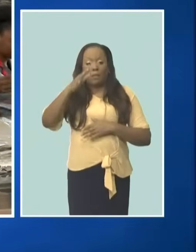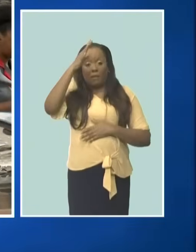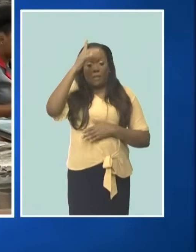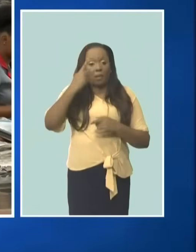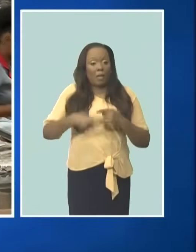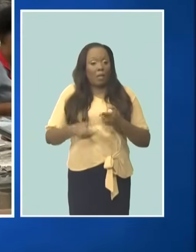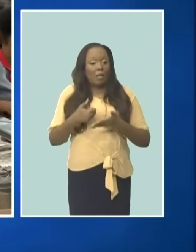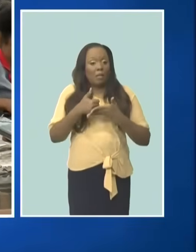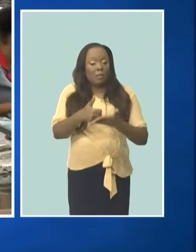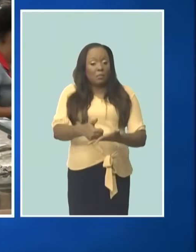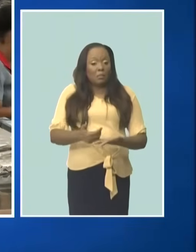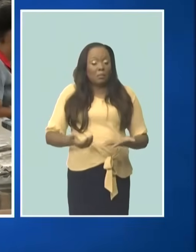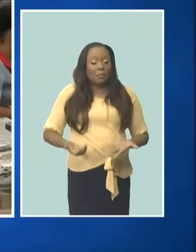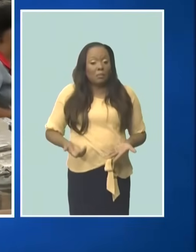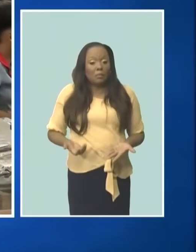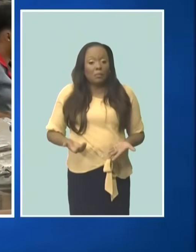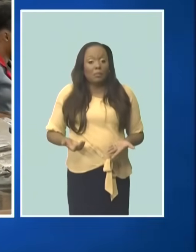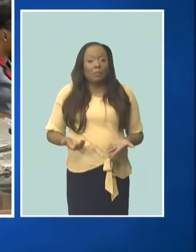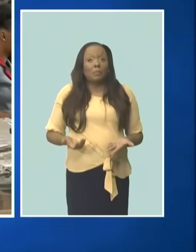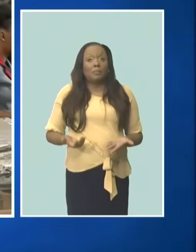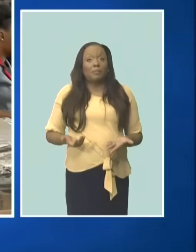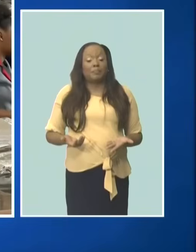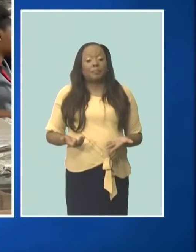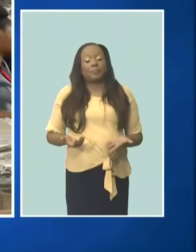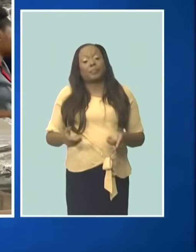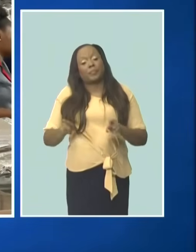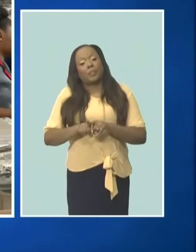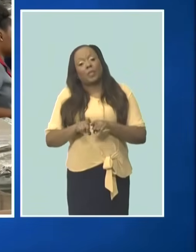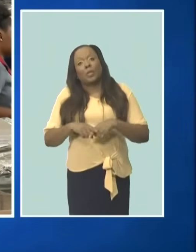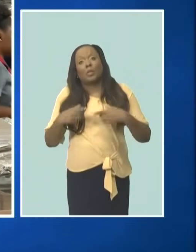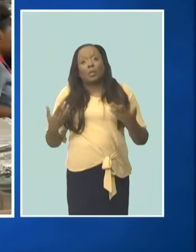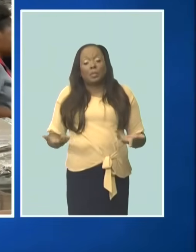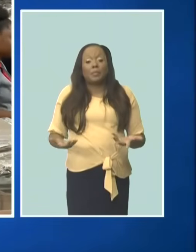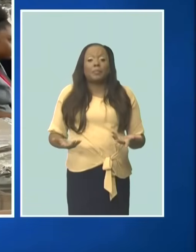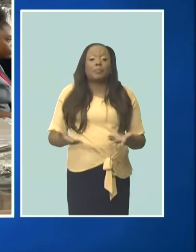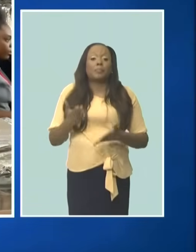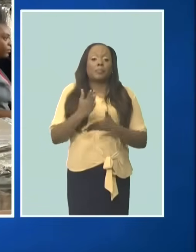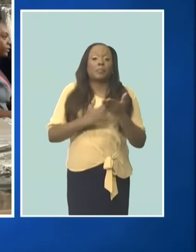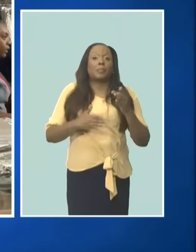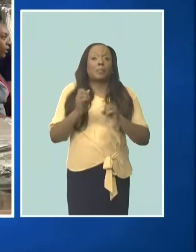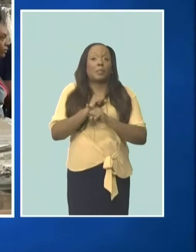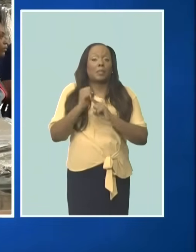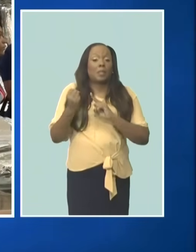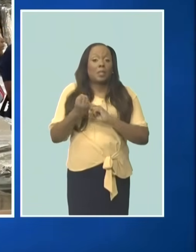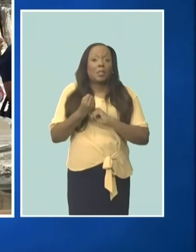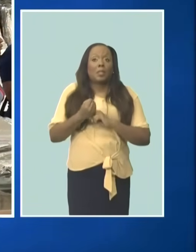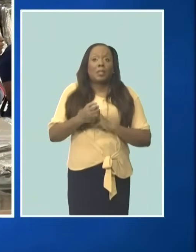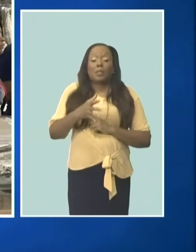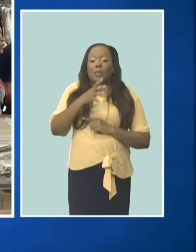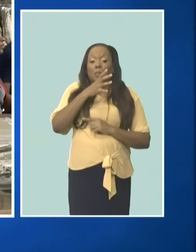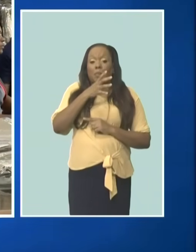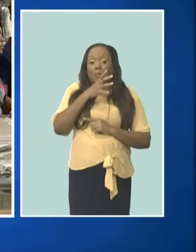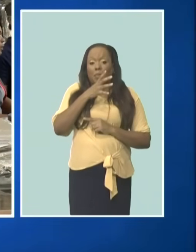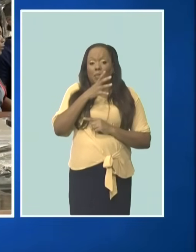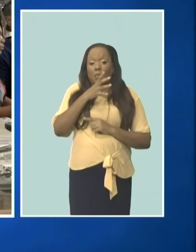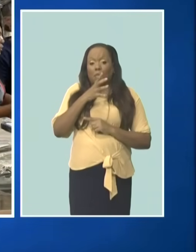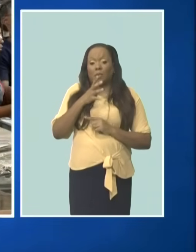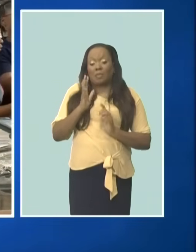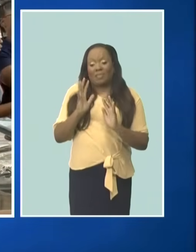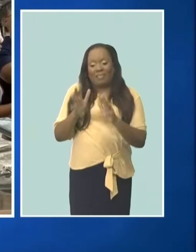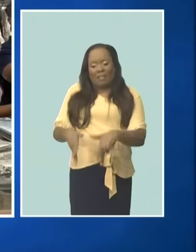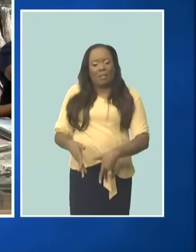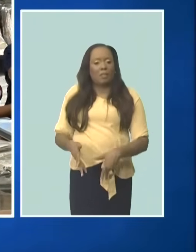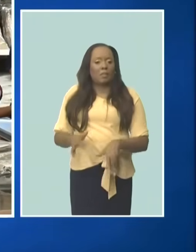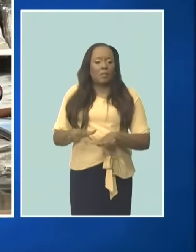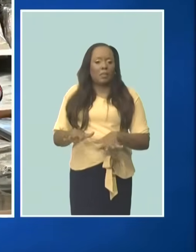assistance. We have some situations too, unfortunately, where mothers have abandoned the